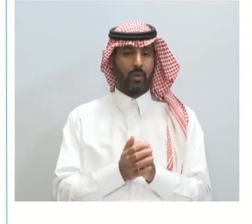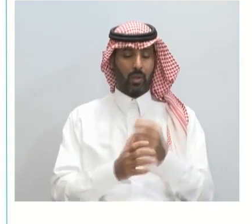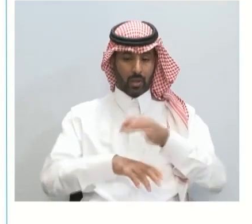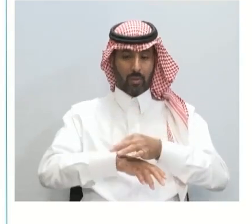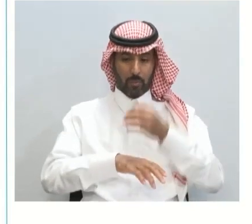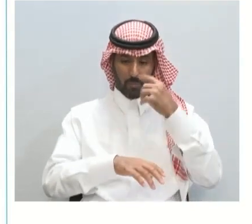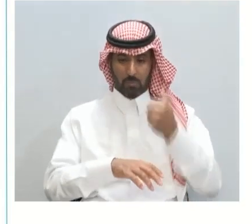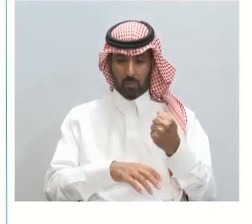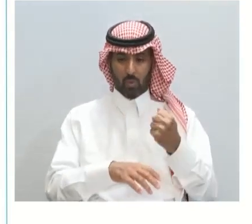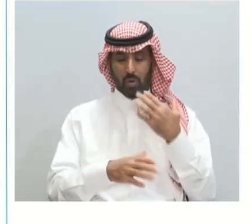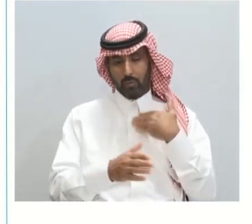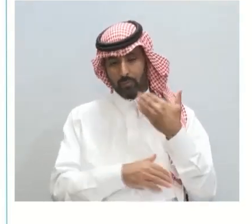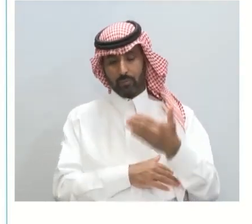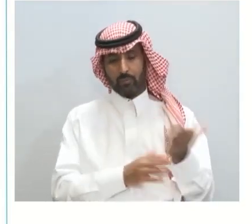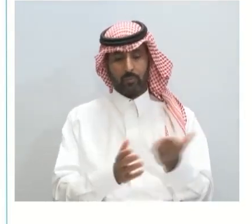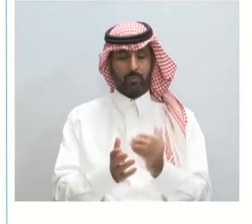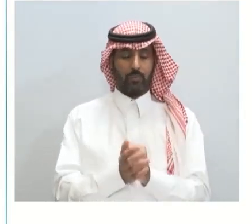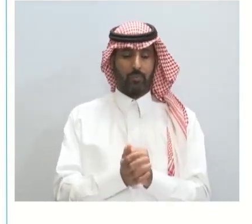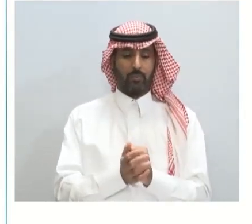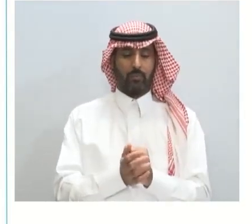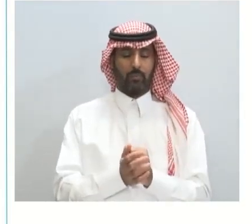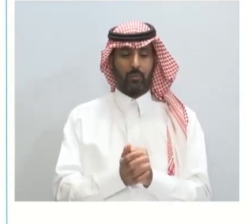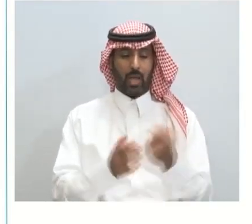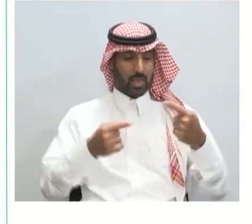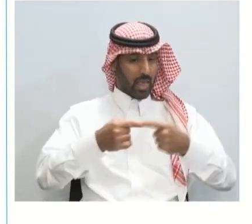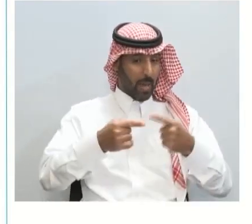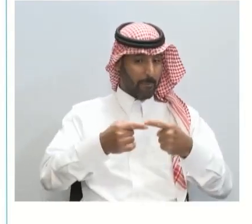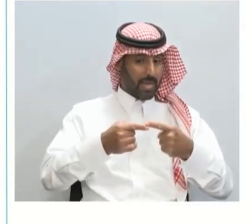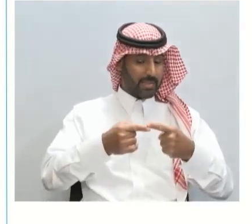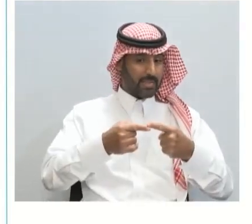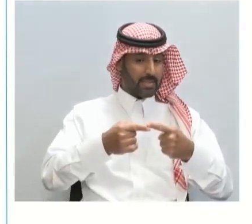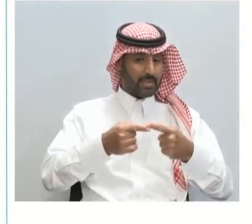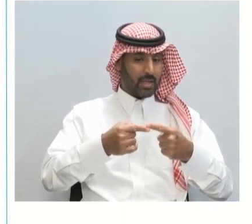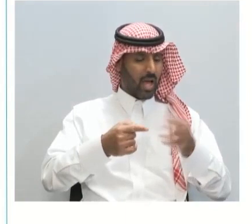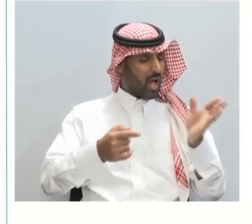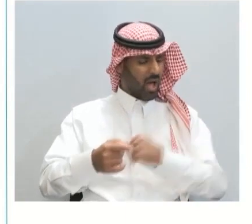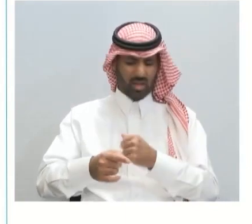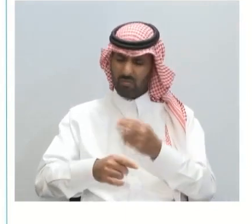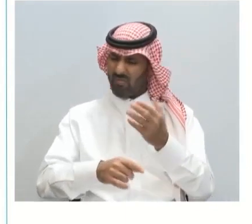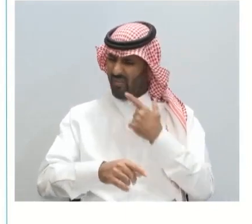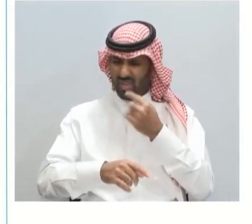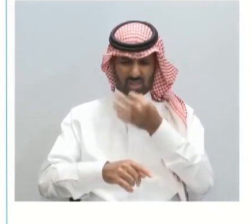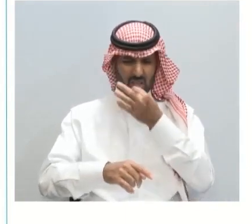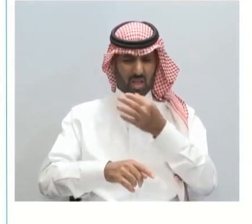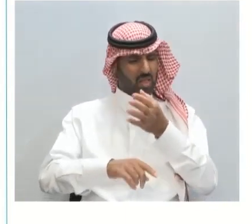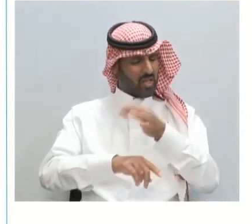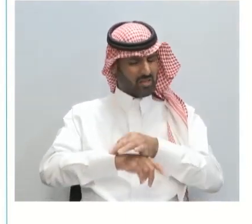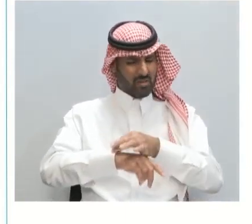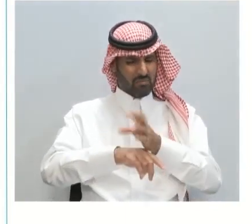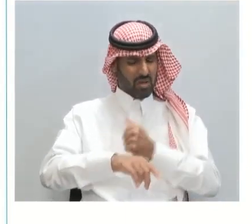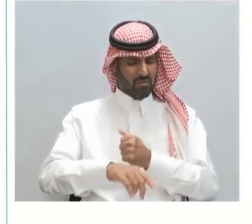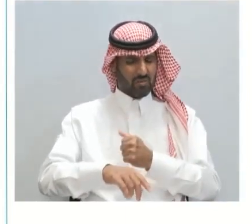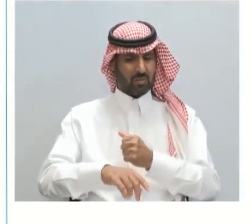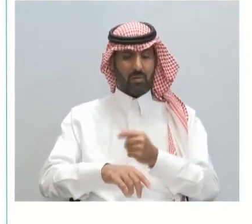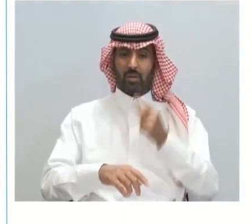to be cured. Treatable, and the opposite is untreatable. What word do you see